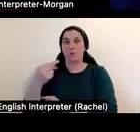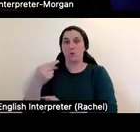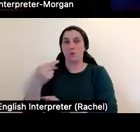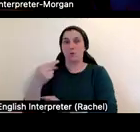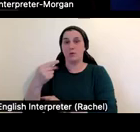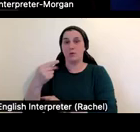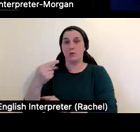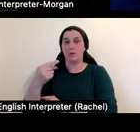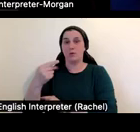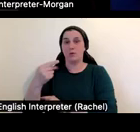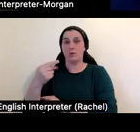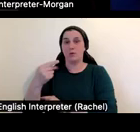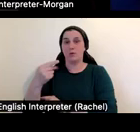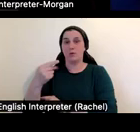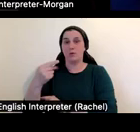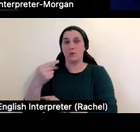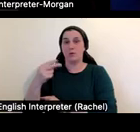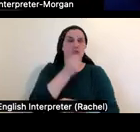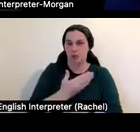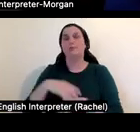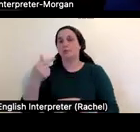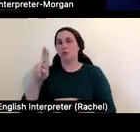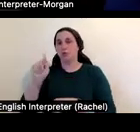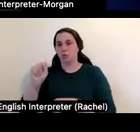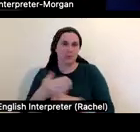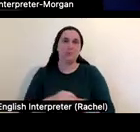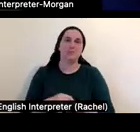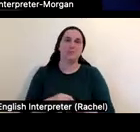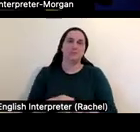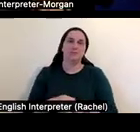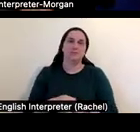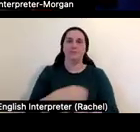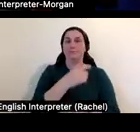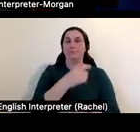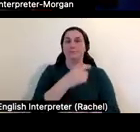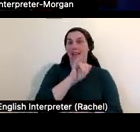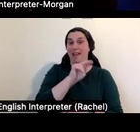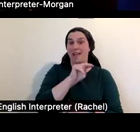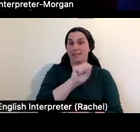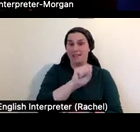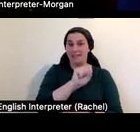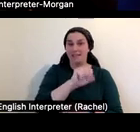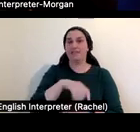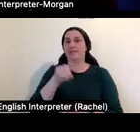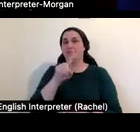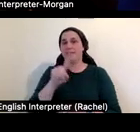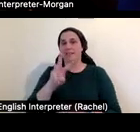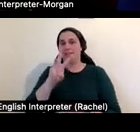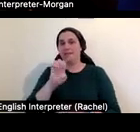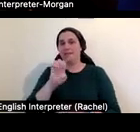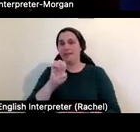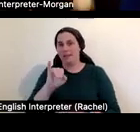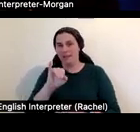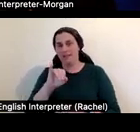3. 1, 2, yeah, 3. Okay. And this one here, so ich